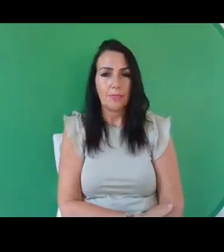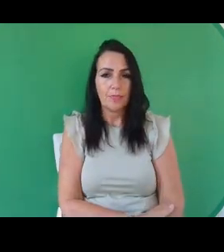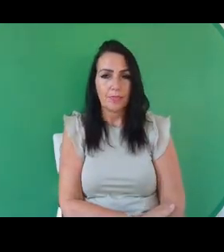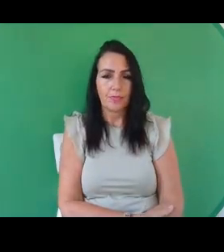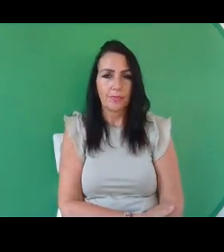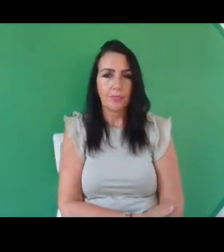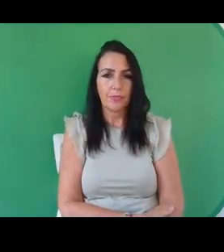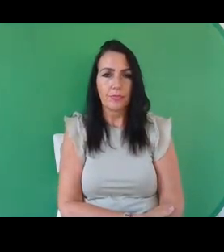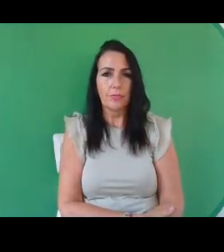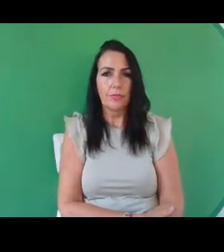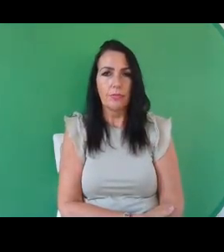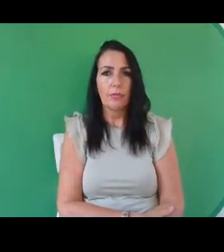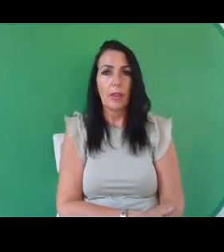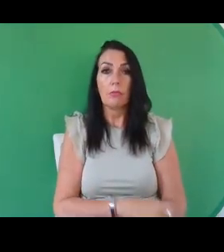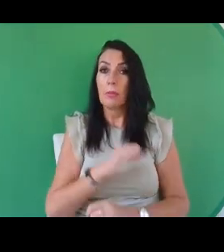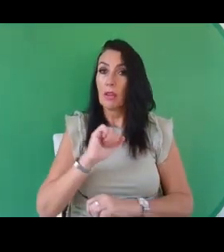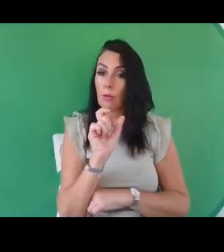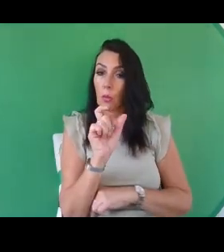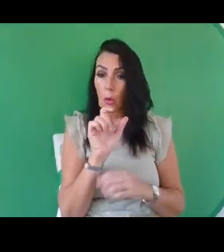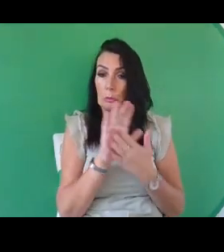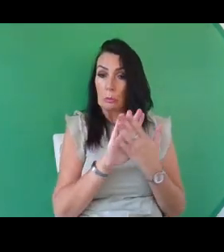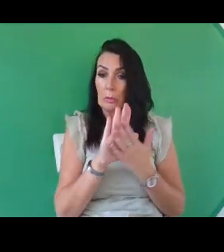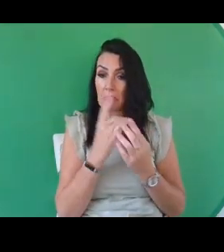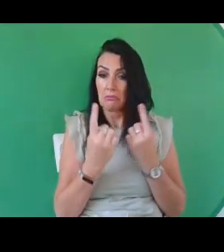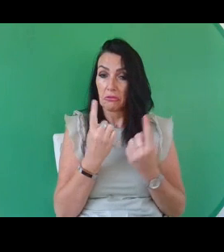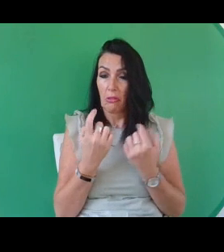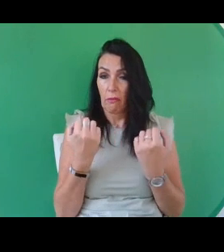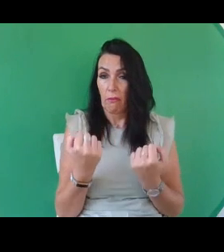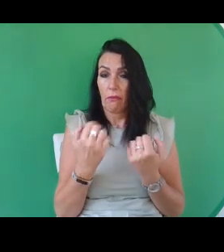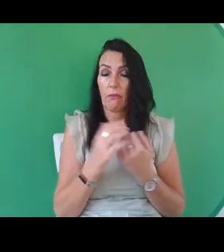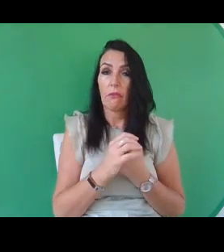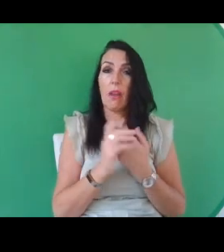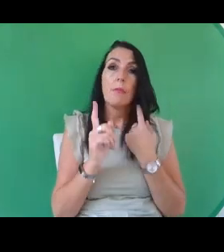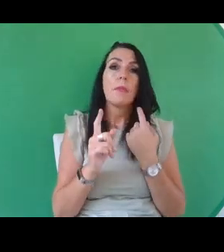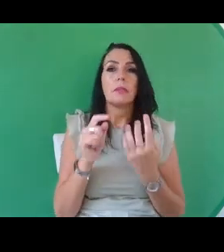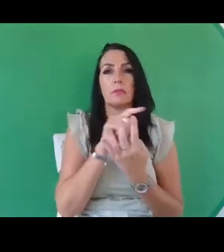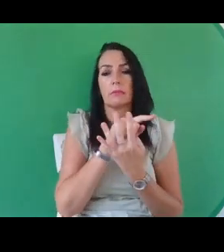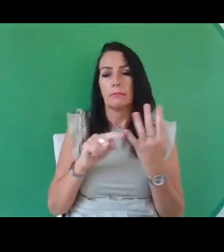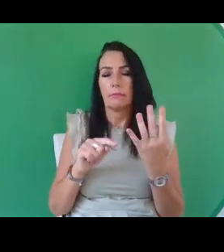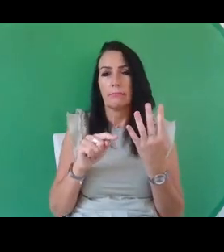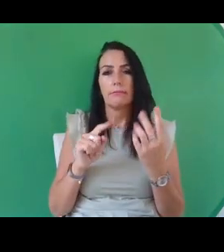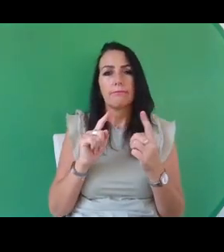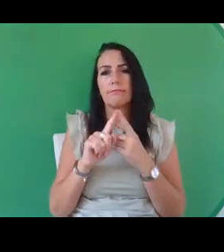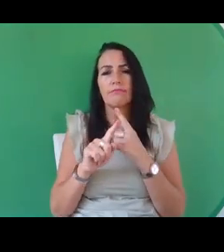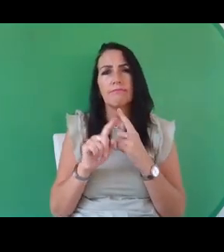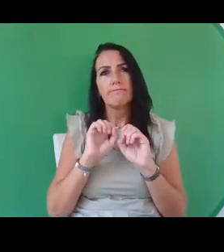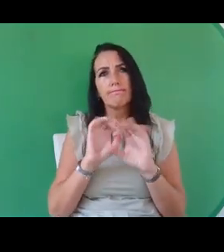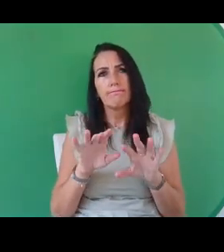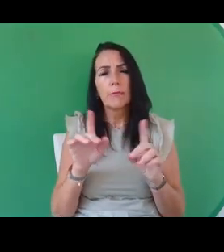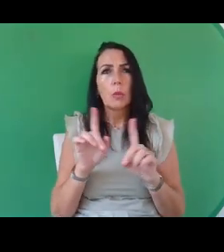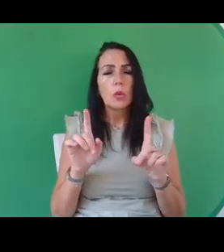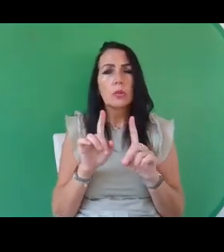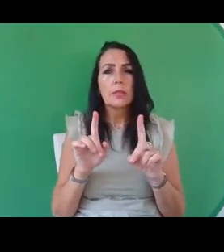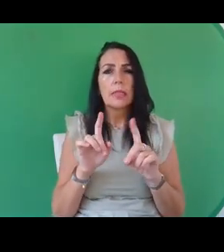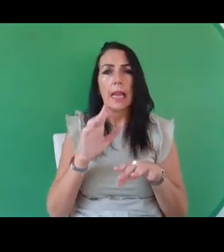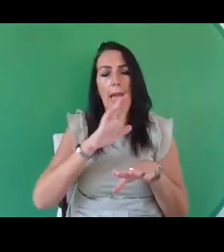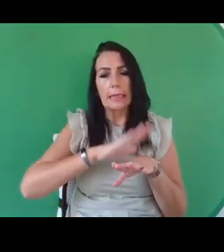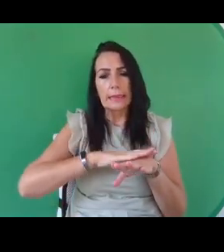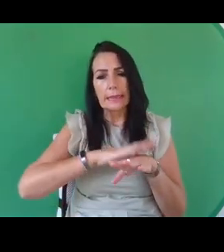Or you might have your own version. Ultimately, what all of these definitions are trying to capture is an idea of time